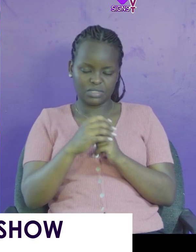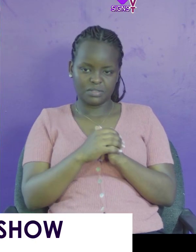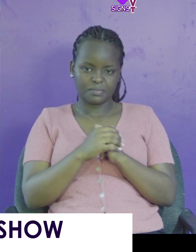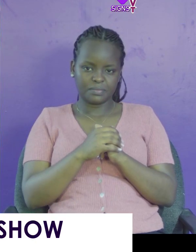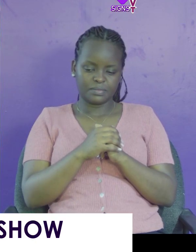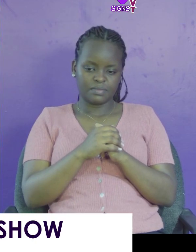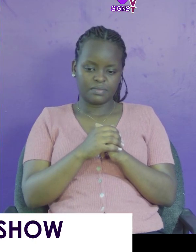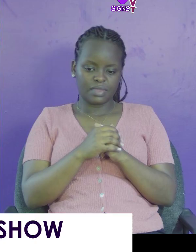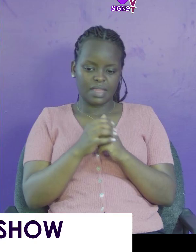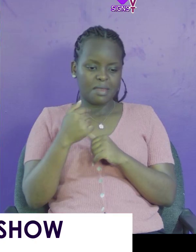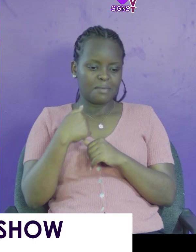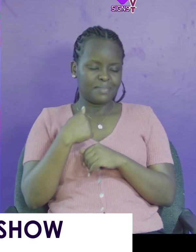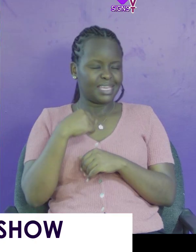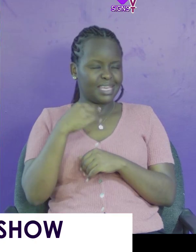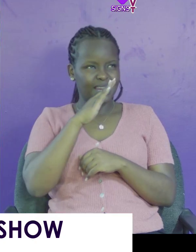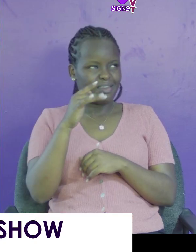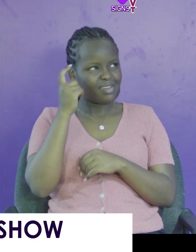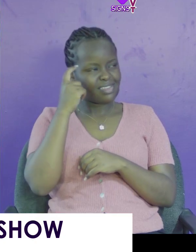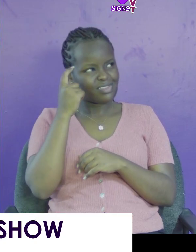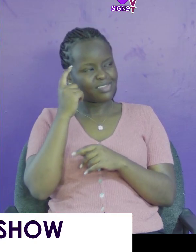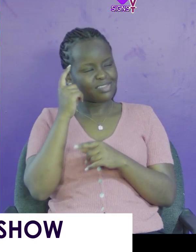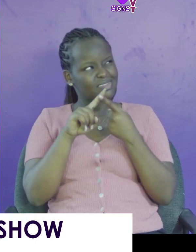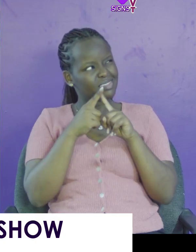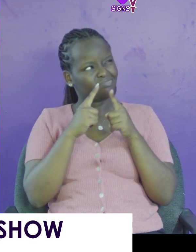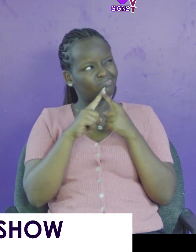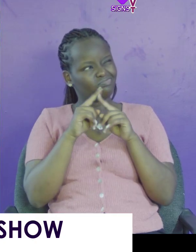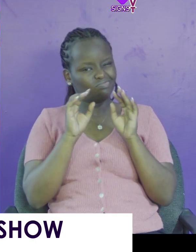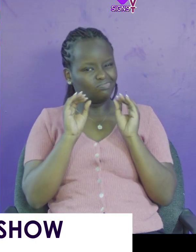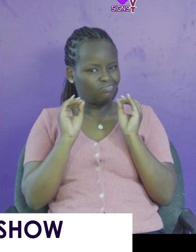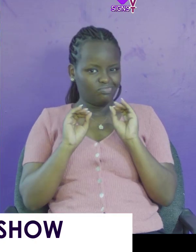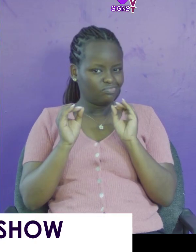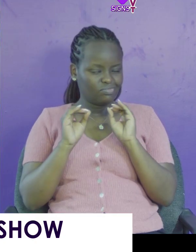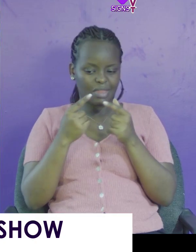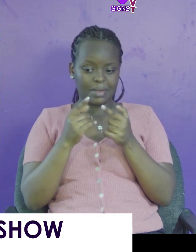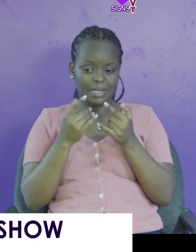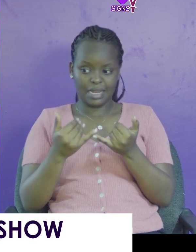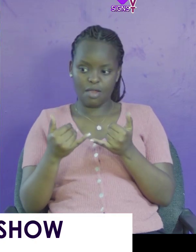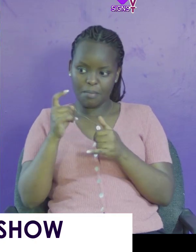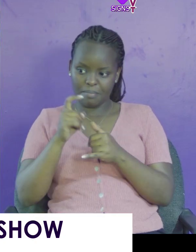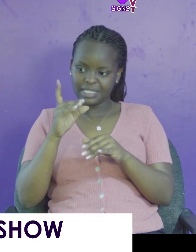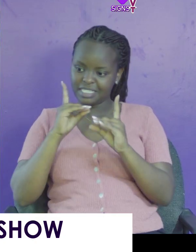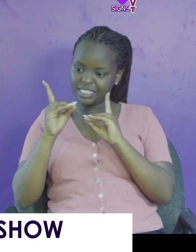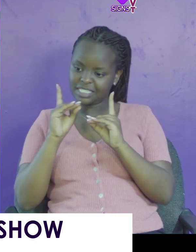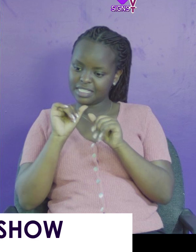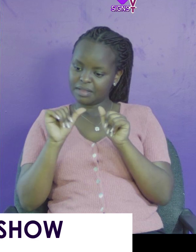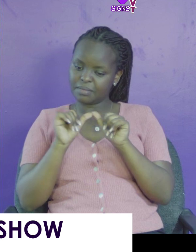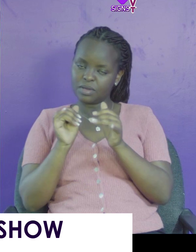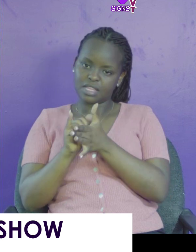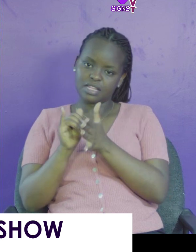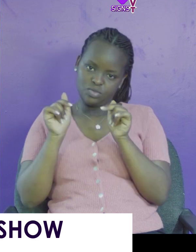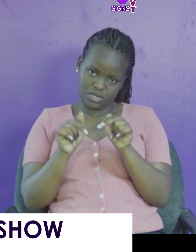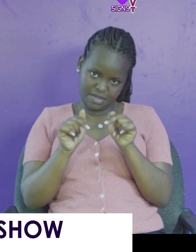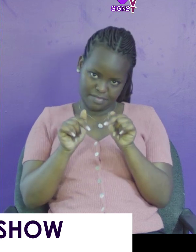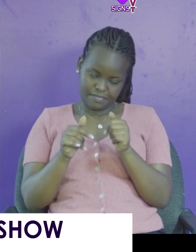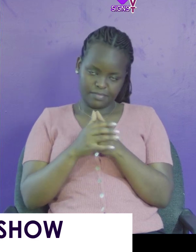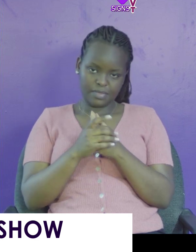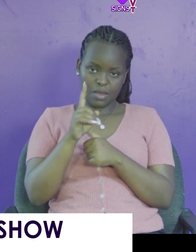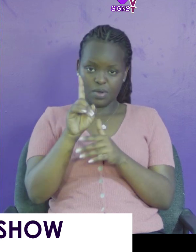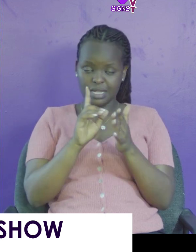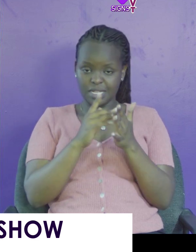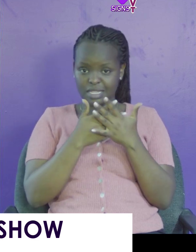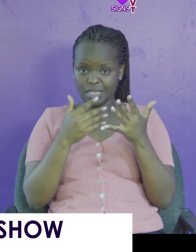I have never thought of. But now that you have brought it on the table, we need to discuss about it. Yes. One thing that I know